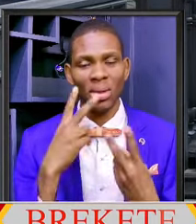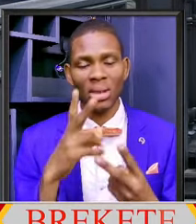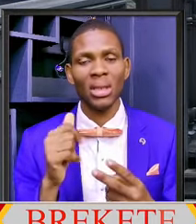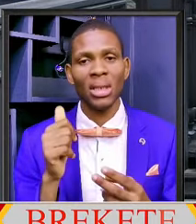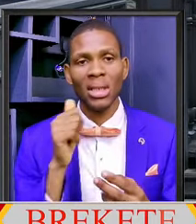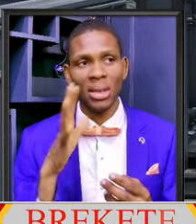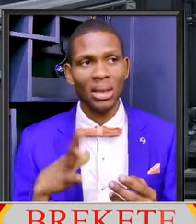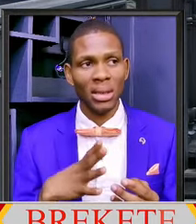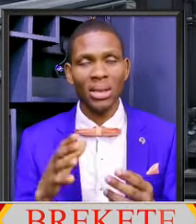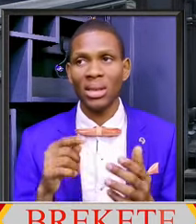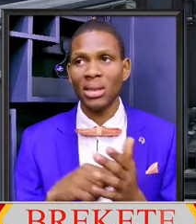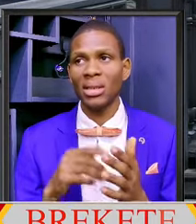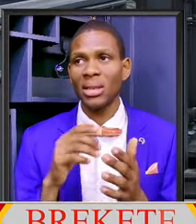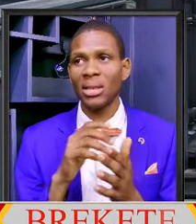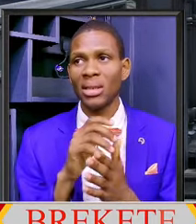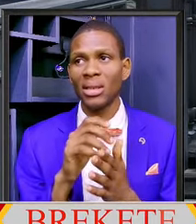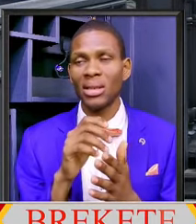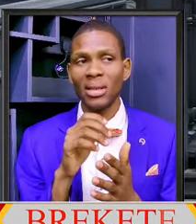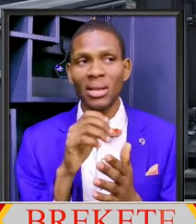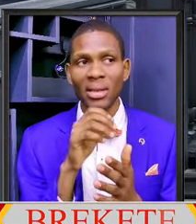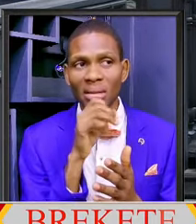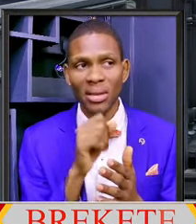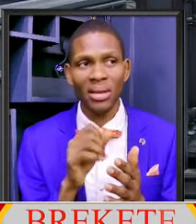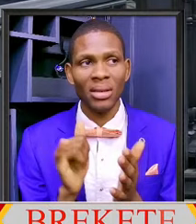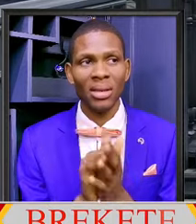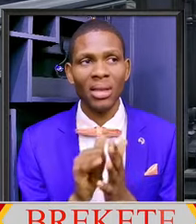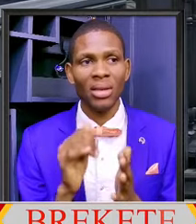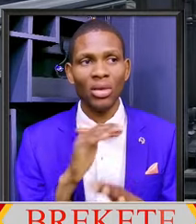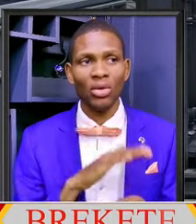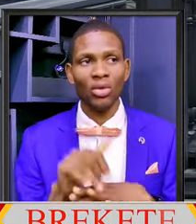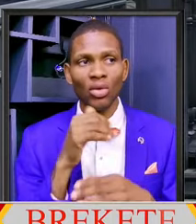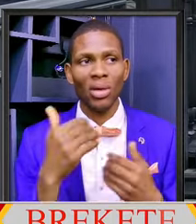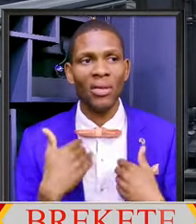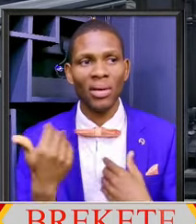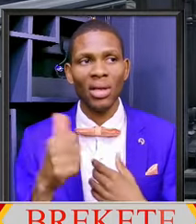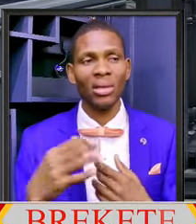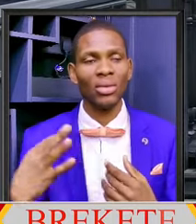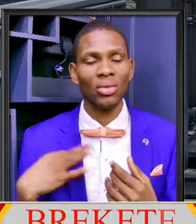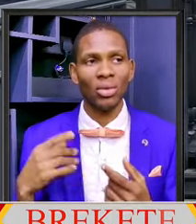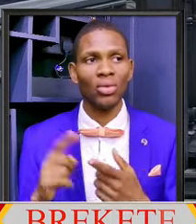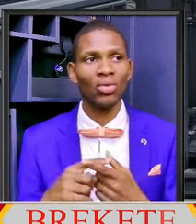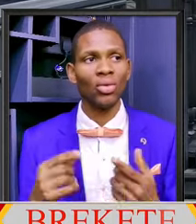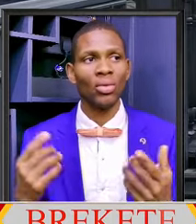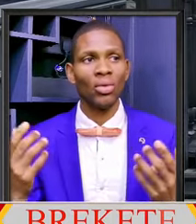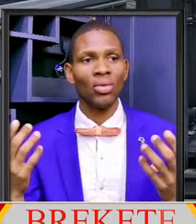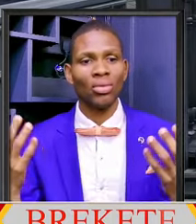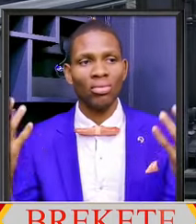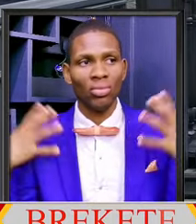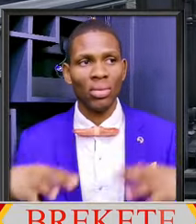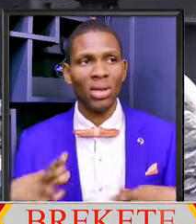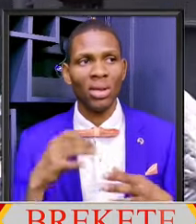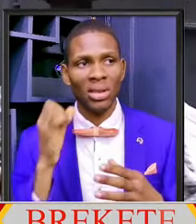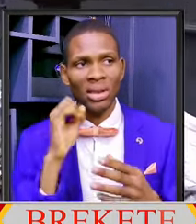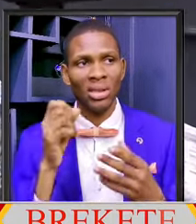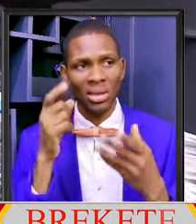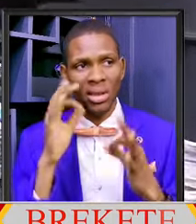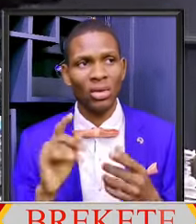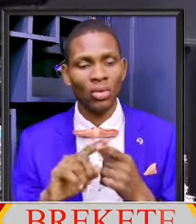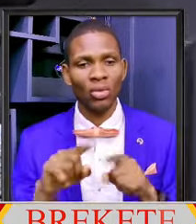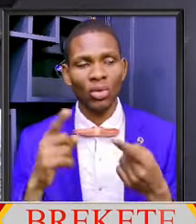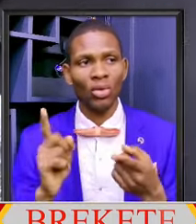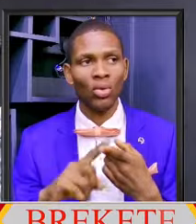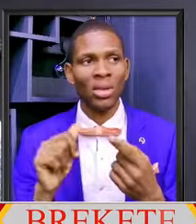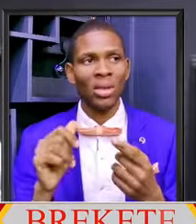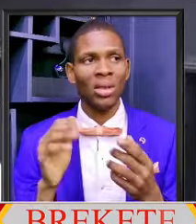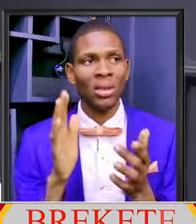lady this age that doesn't have any clothes to wear, and she decided to go to a particular